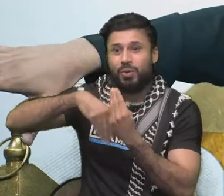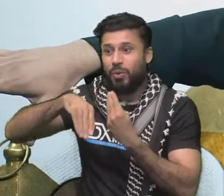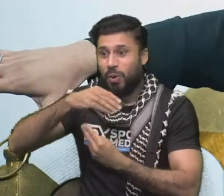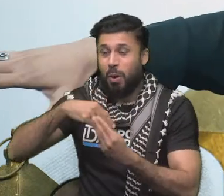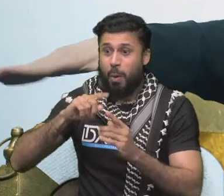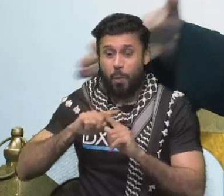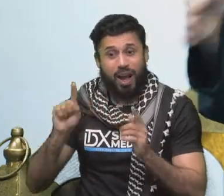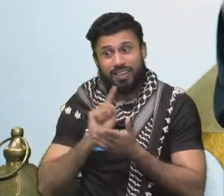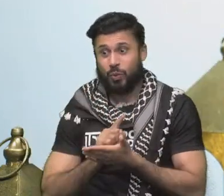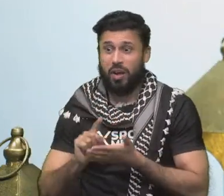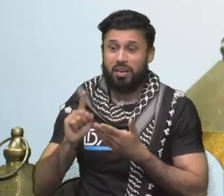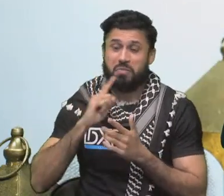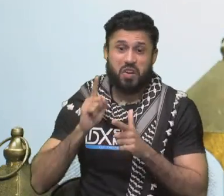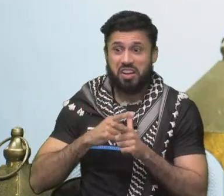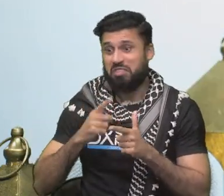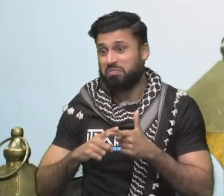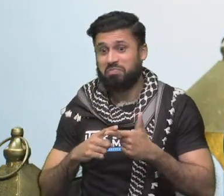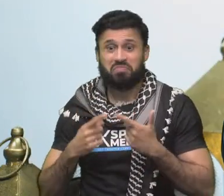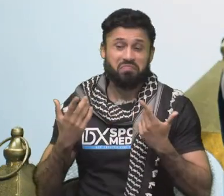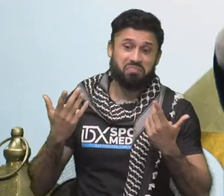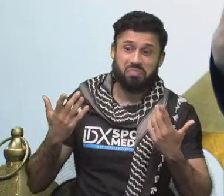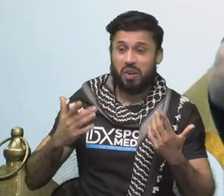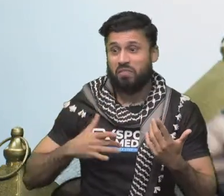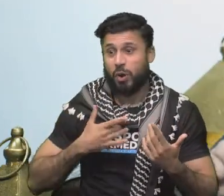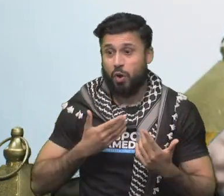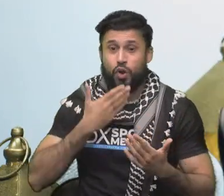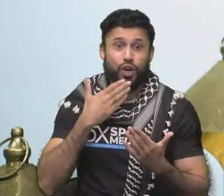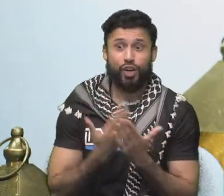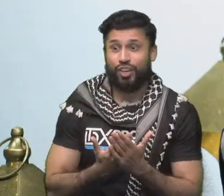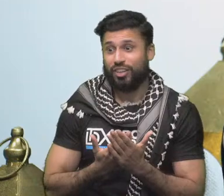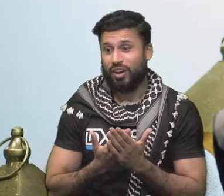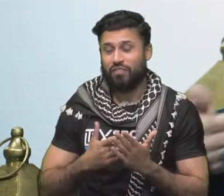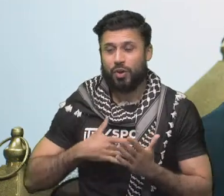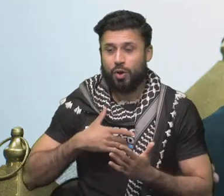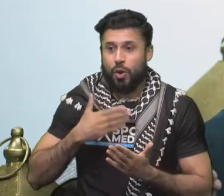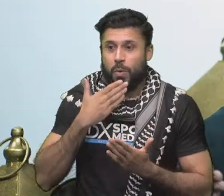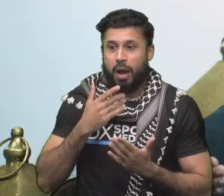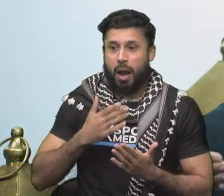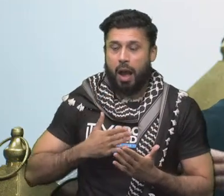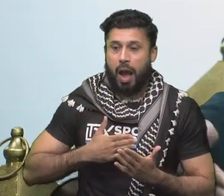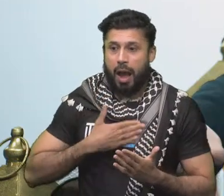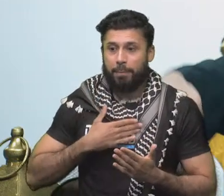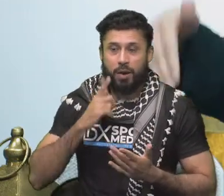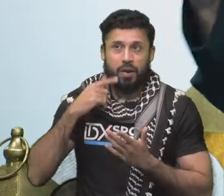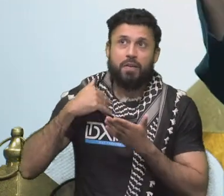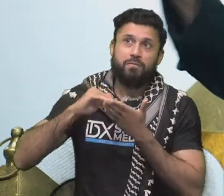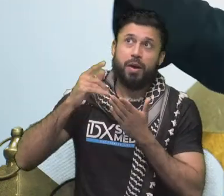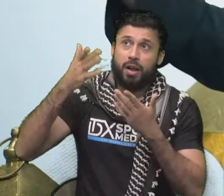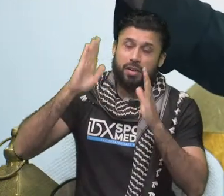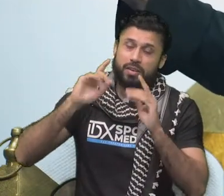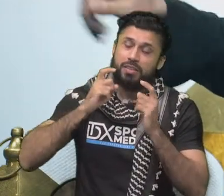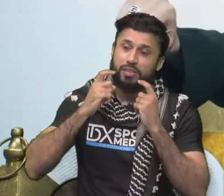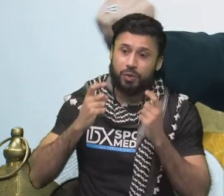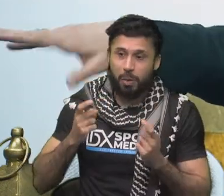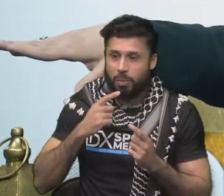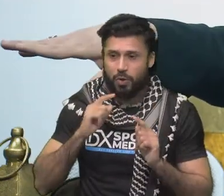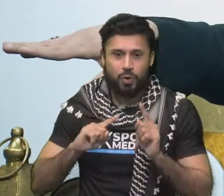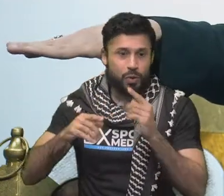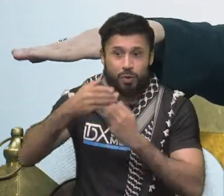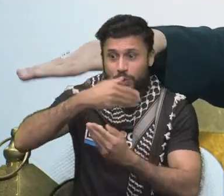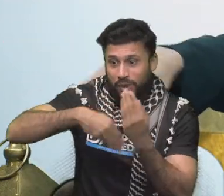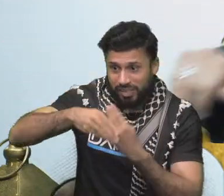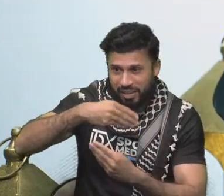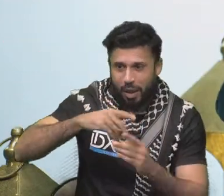Keep doing you. That's exactly what the religion of the Qurayshis was before Islam. That, you know, just worship your idol, give your